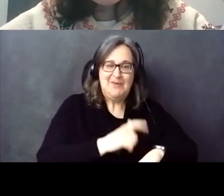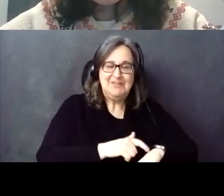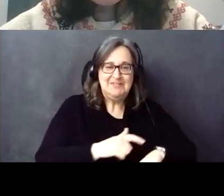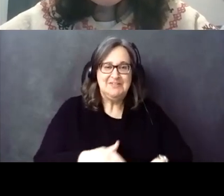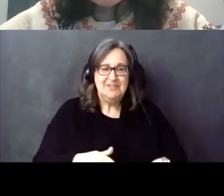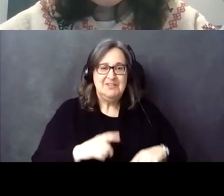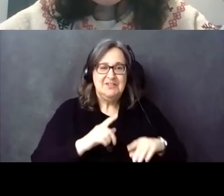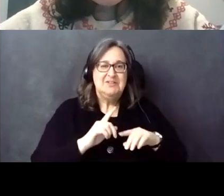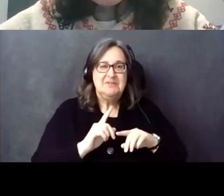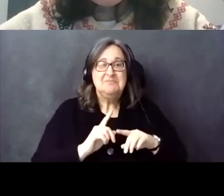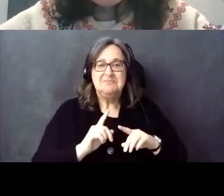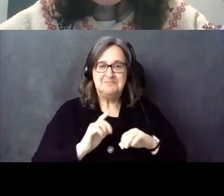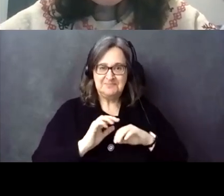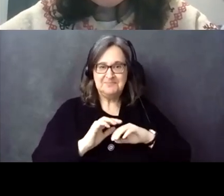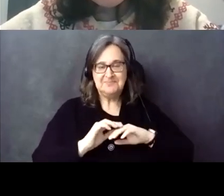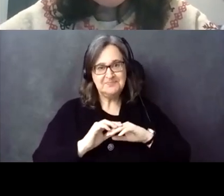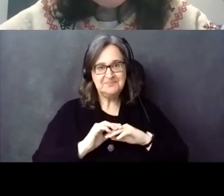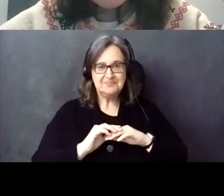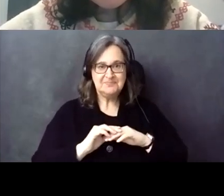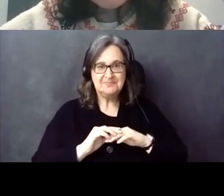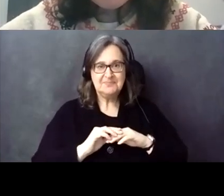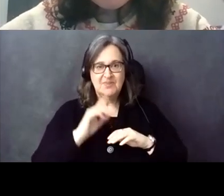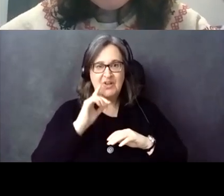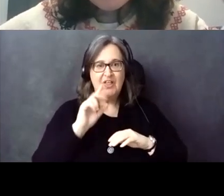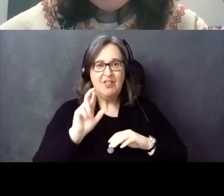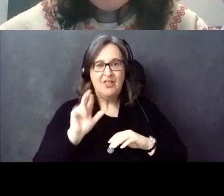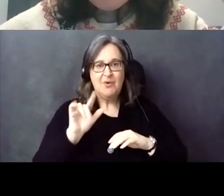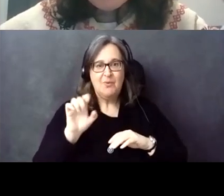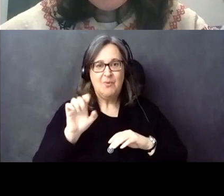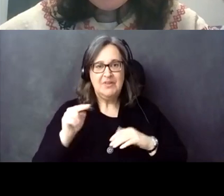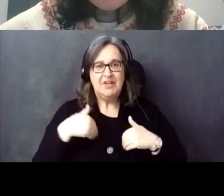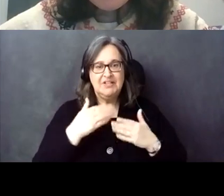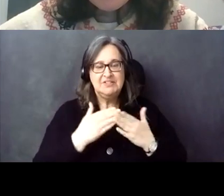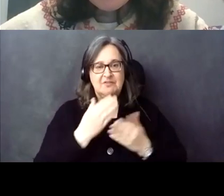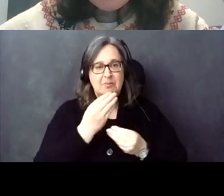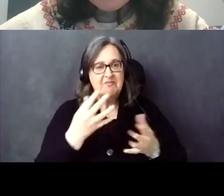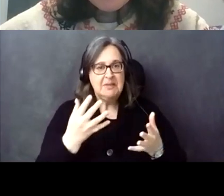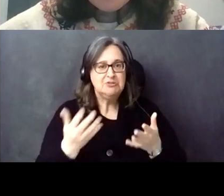they promised. So I think Rylen has some contextual stuff that might,